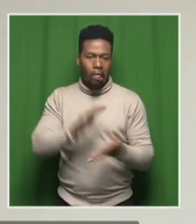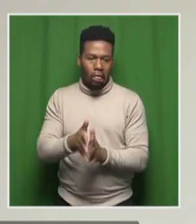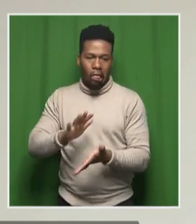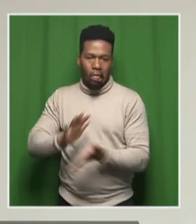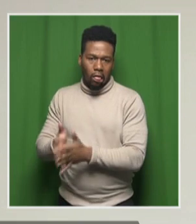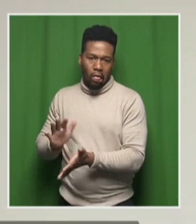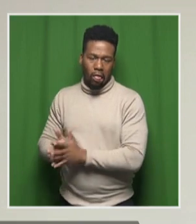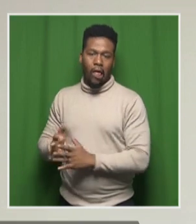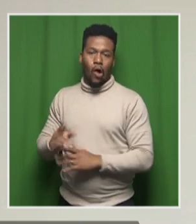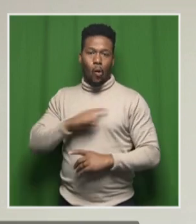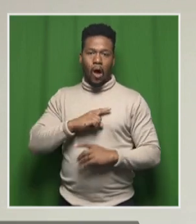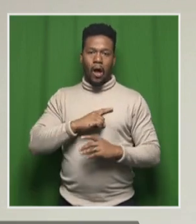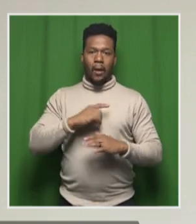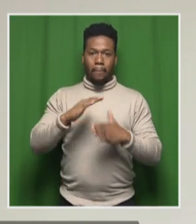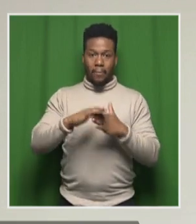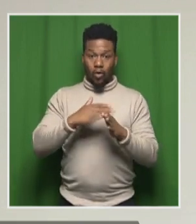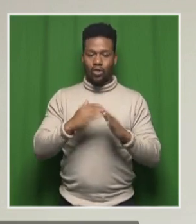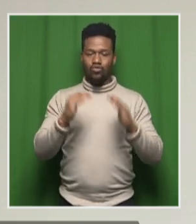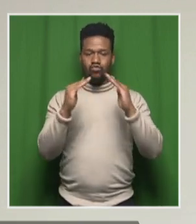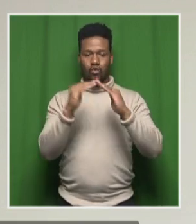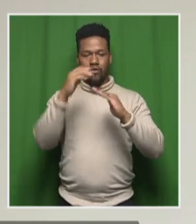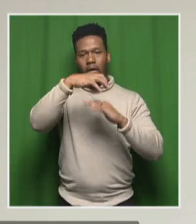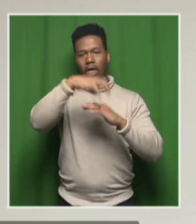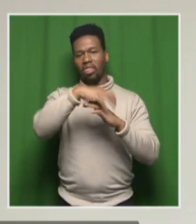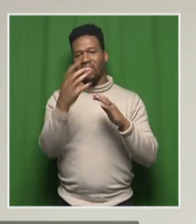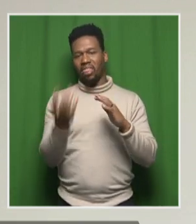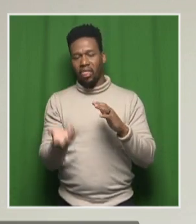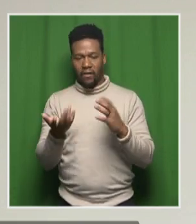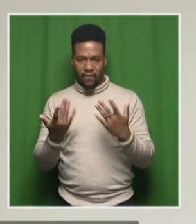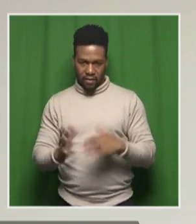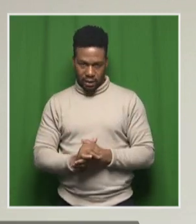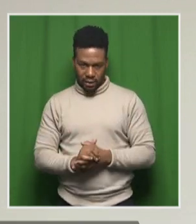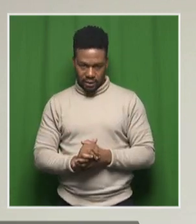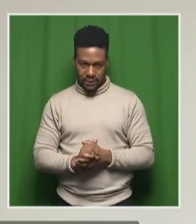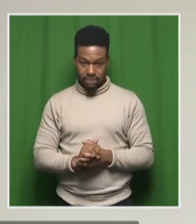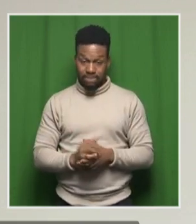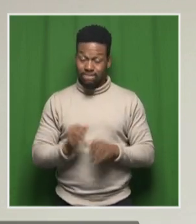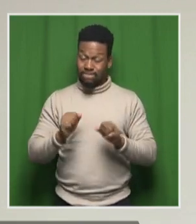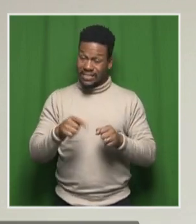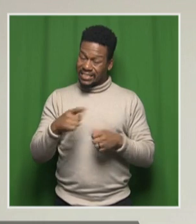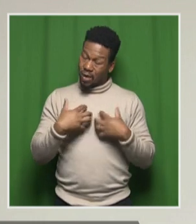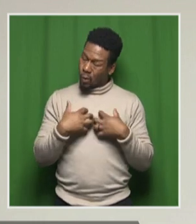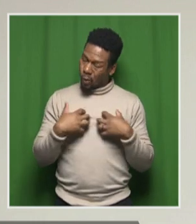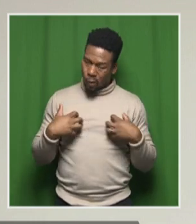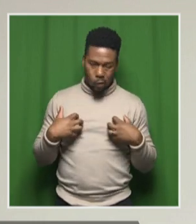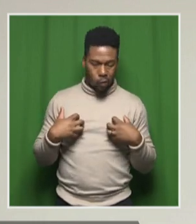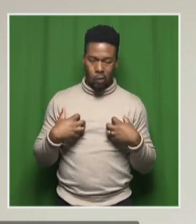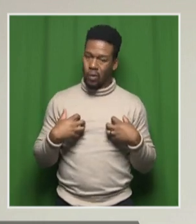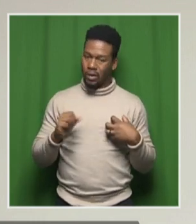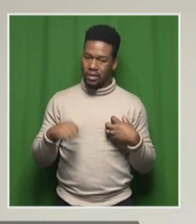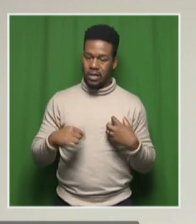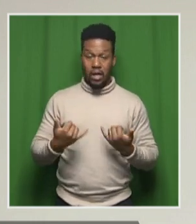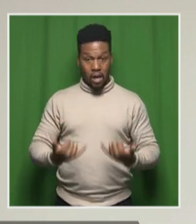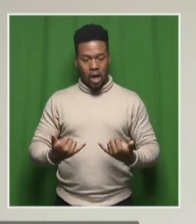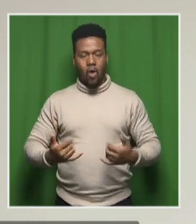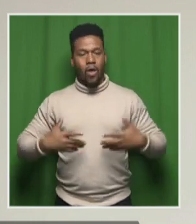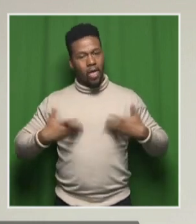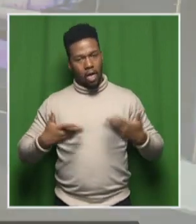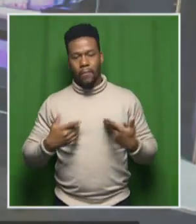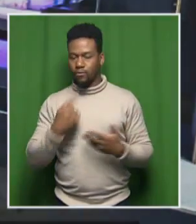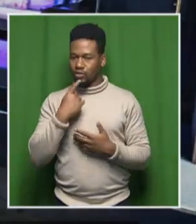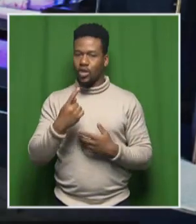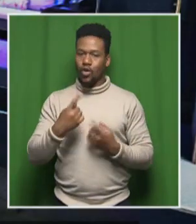when the roof was taken down. So that was a pretty big worry for me. And I'm happy to say that we managed